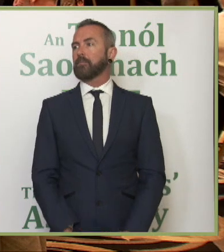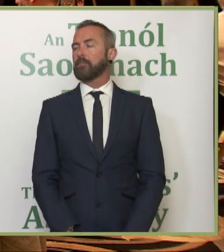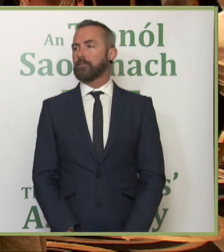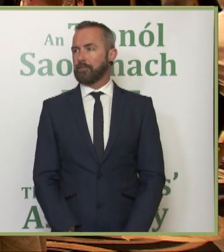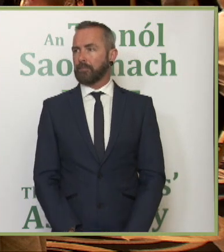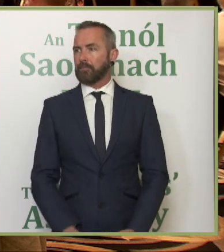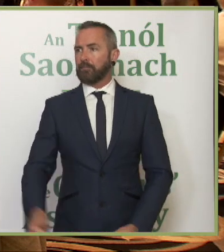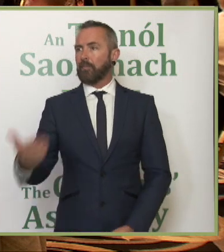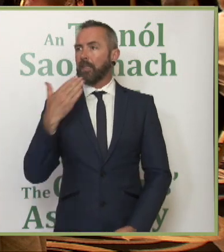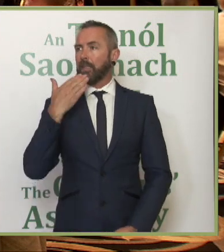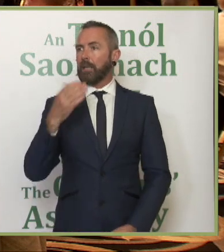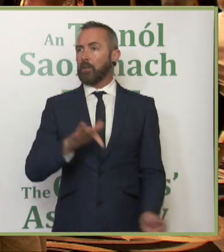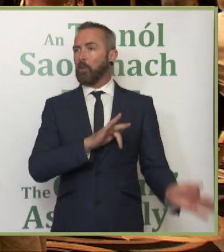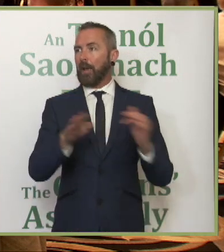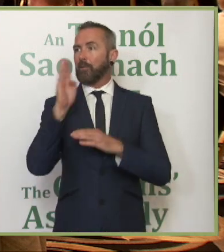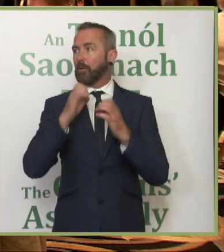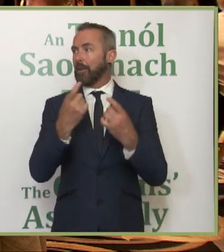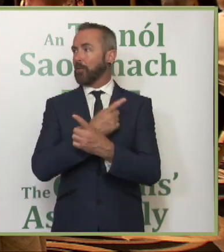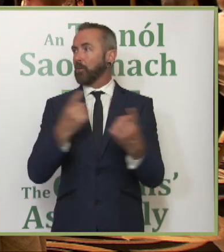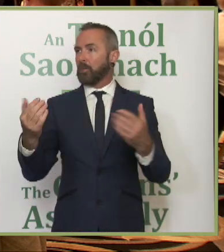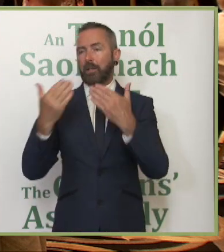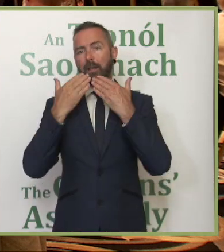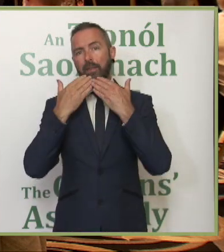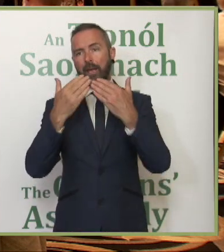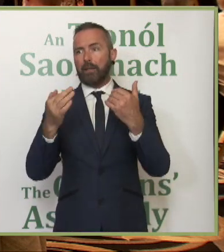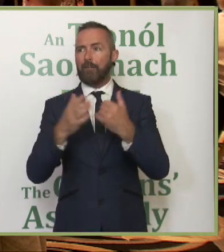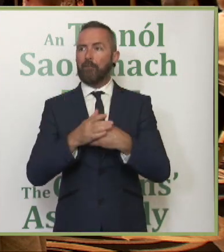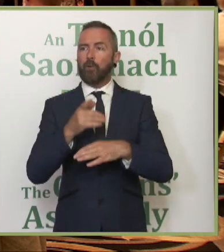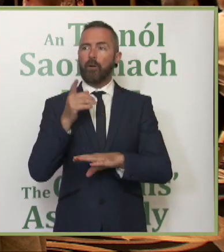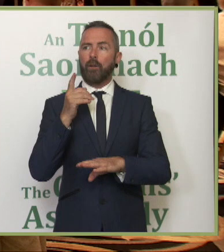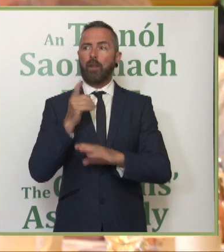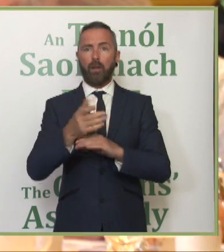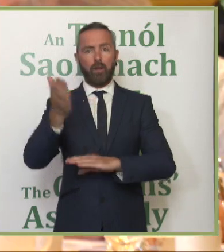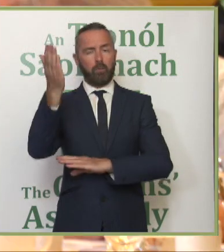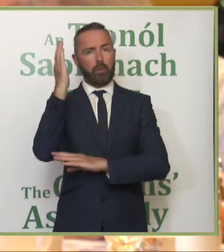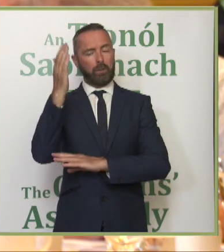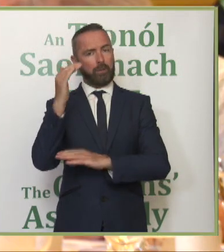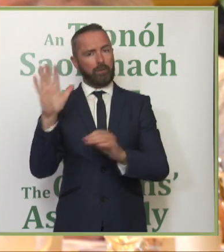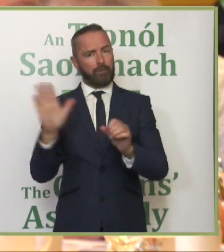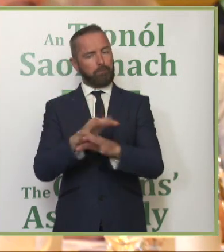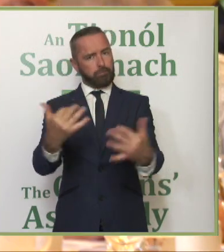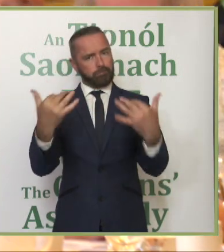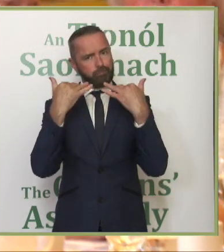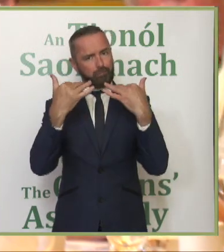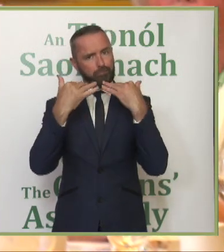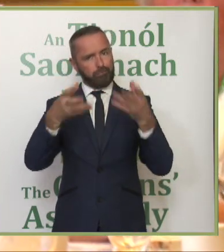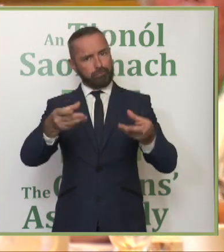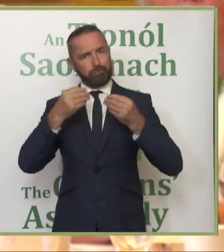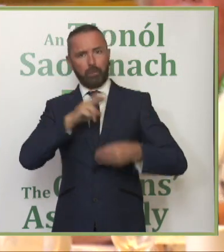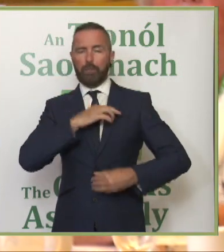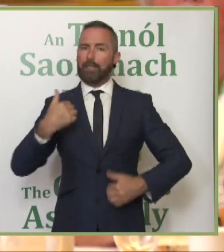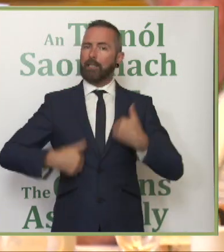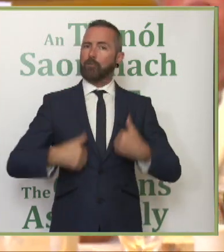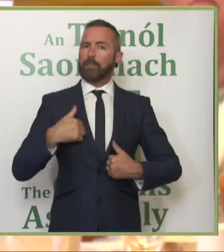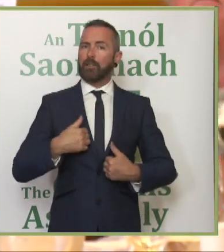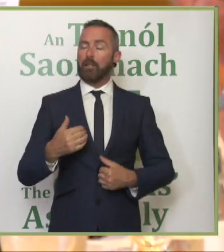Thank you. Good afternoon, everyone. Thank you for the very informative presentations. They've been really interesting. I suppose the